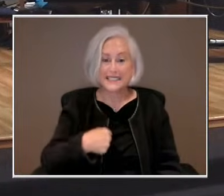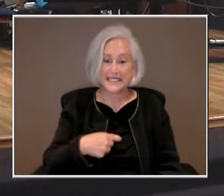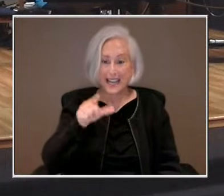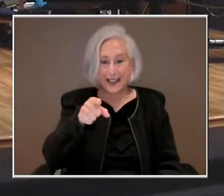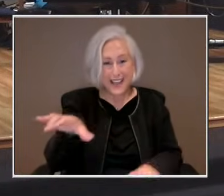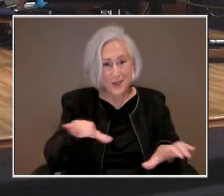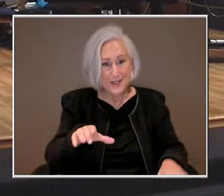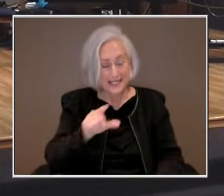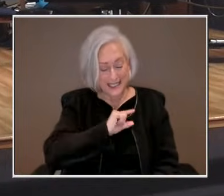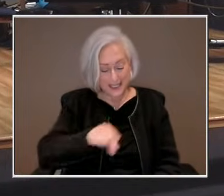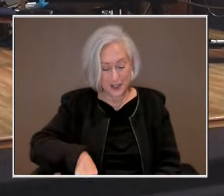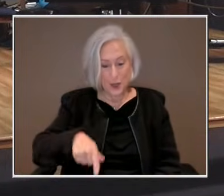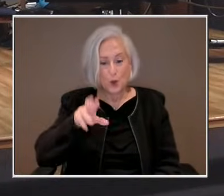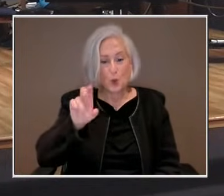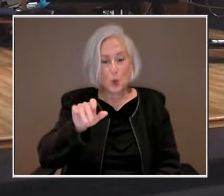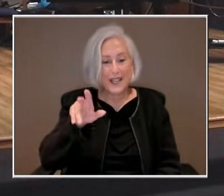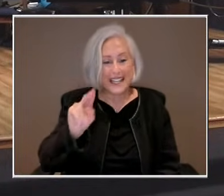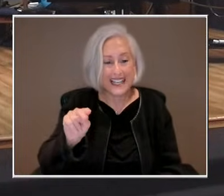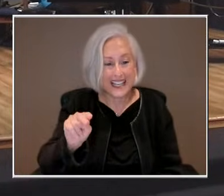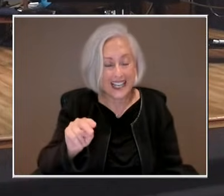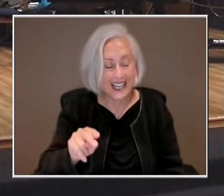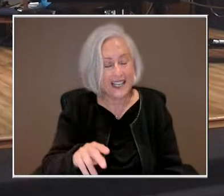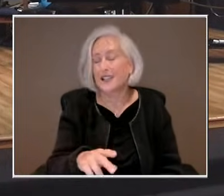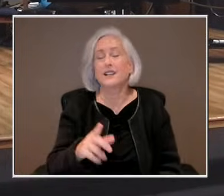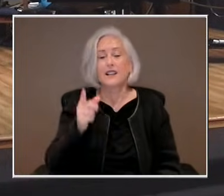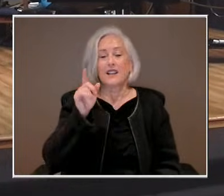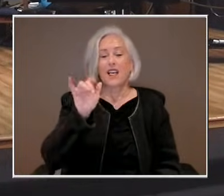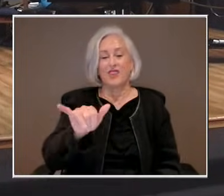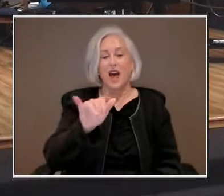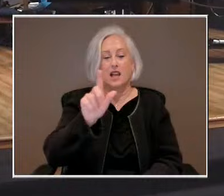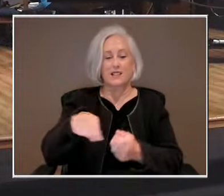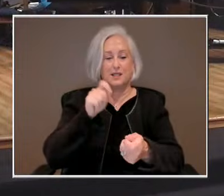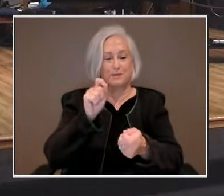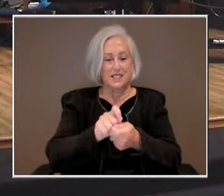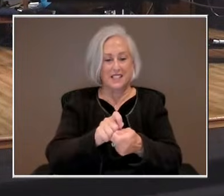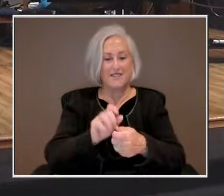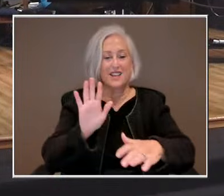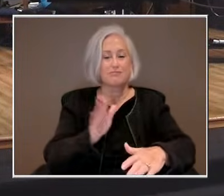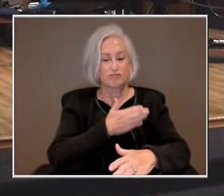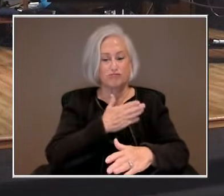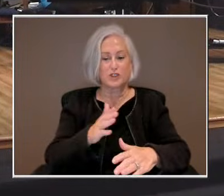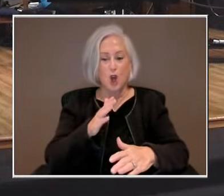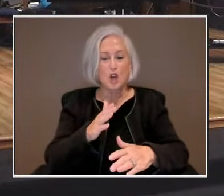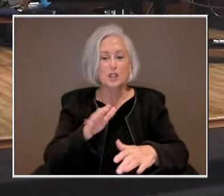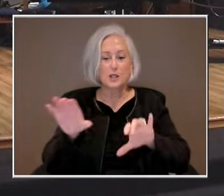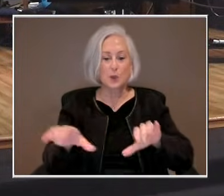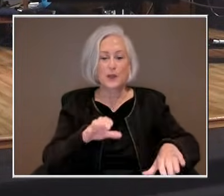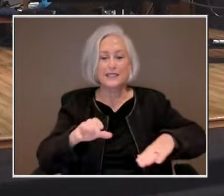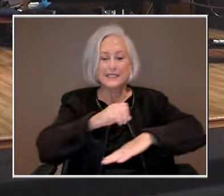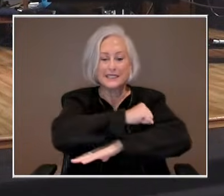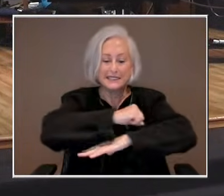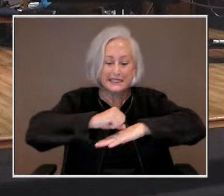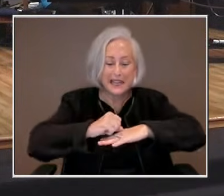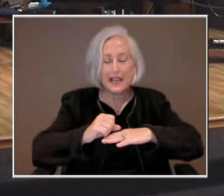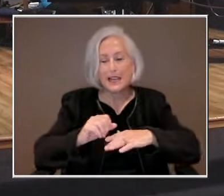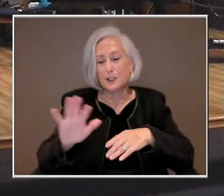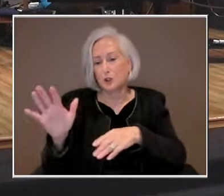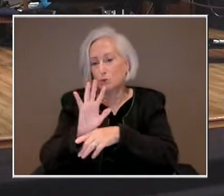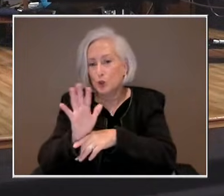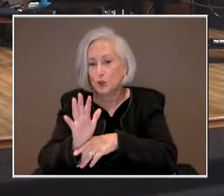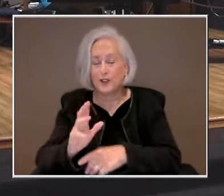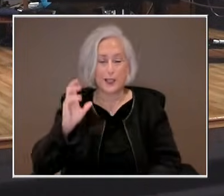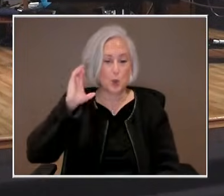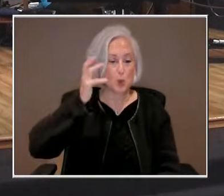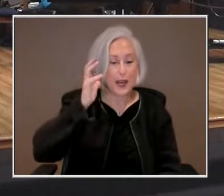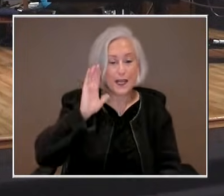Well, Queen, we do. This particular concert, we did stage, movies, radio, songs.